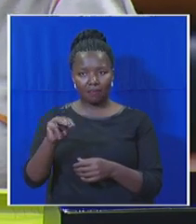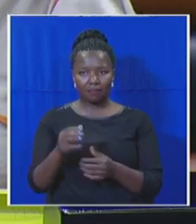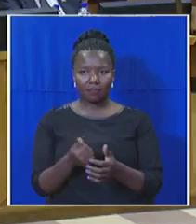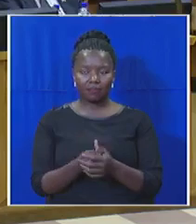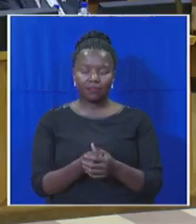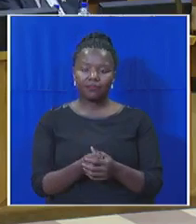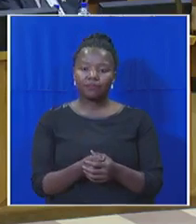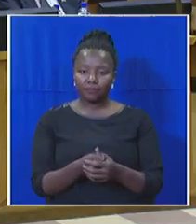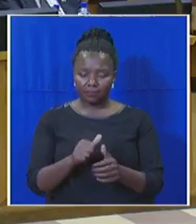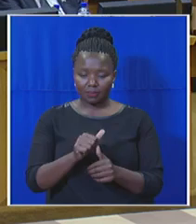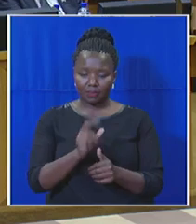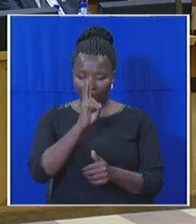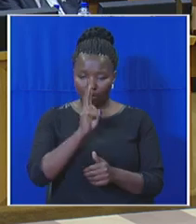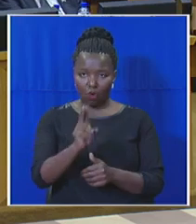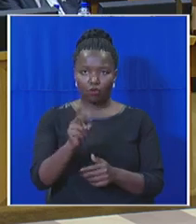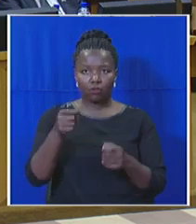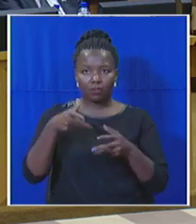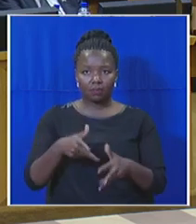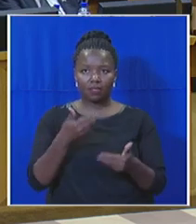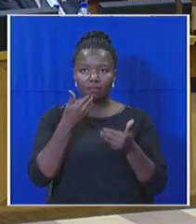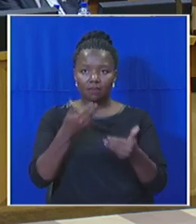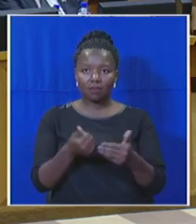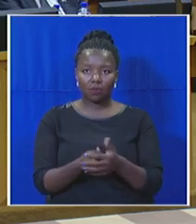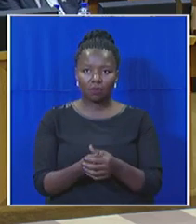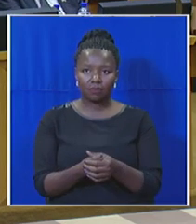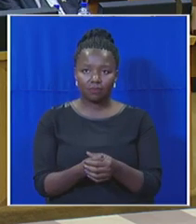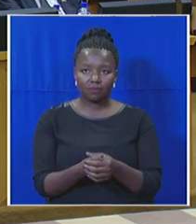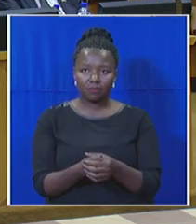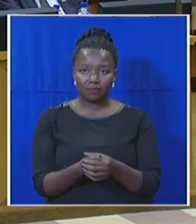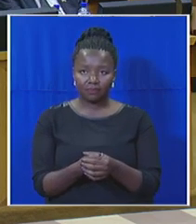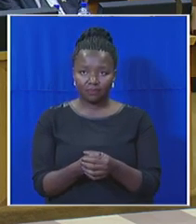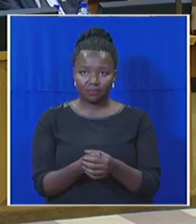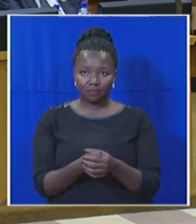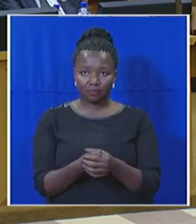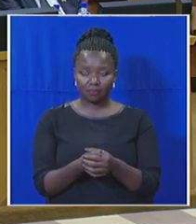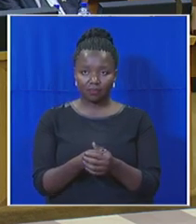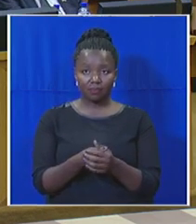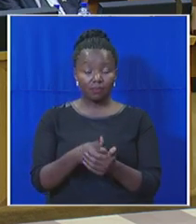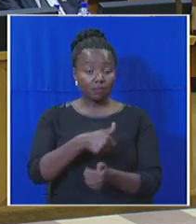Thank you, Honorable Speaker. Mr. President,